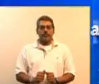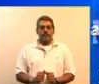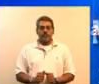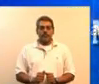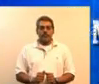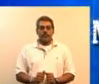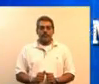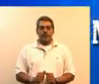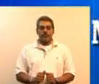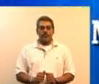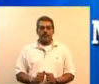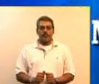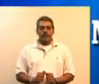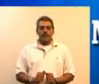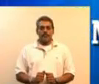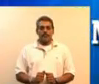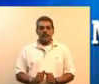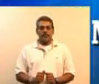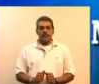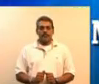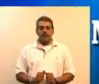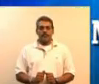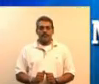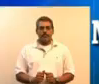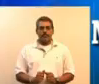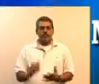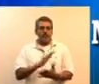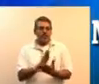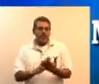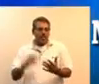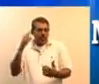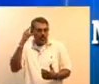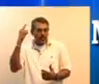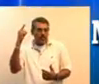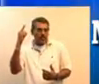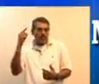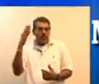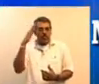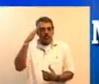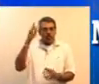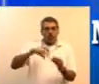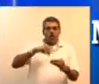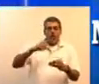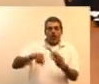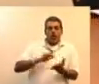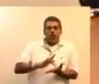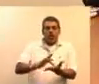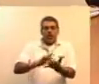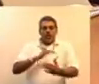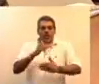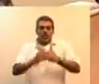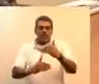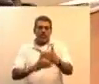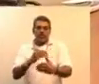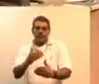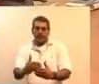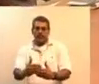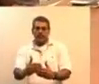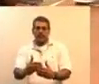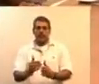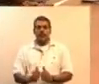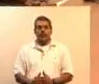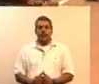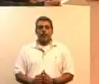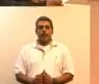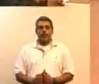perspectives. There are some important points you should bear in mind in deciding whether mediation is a viable option for